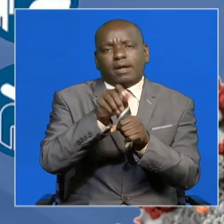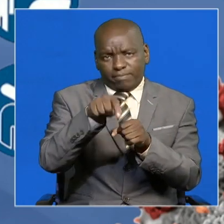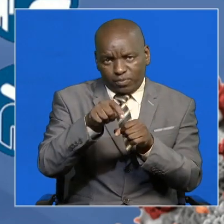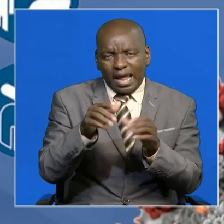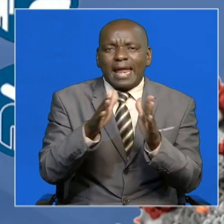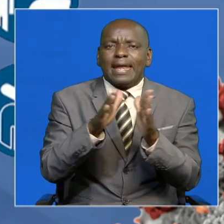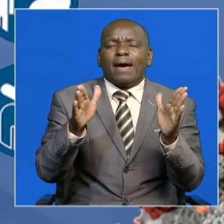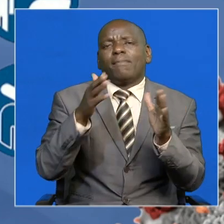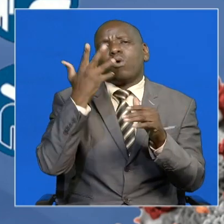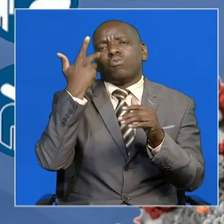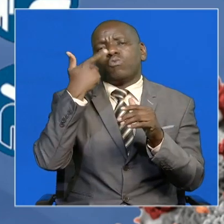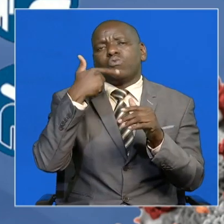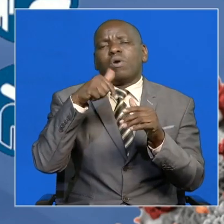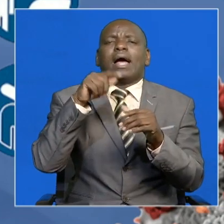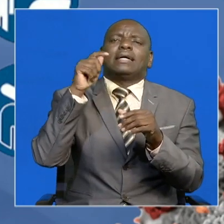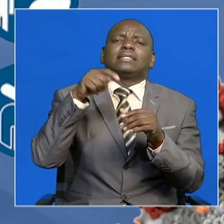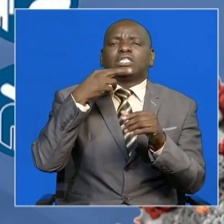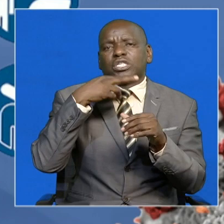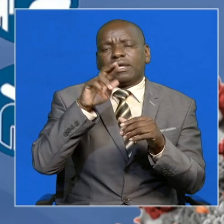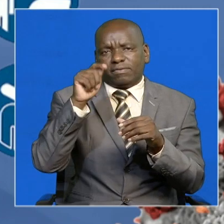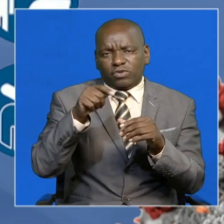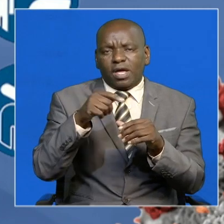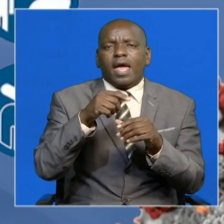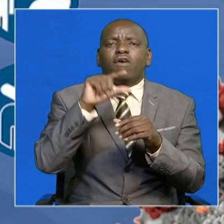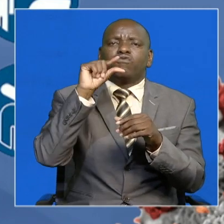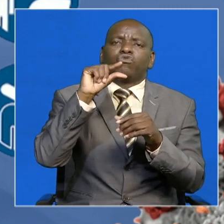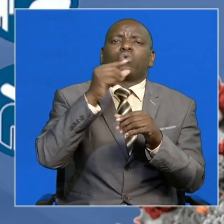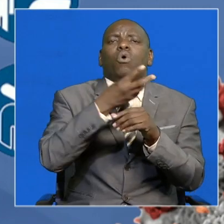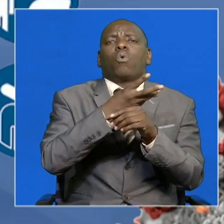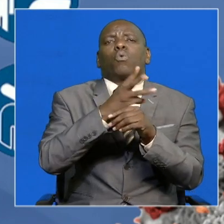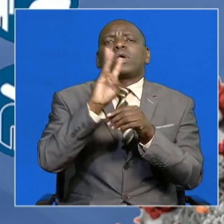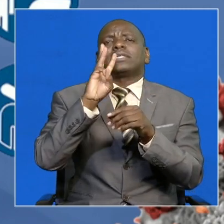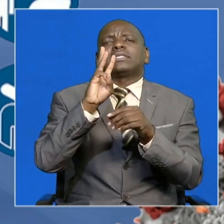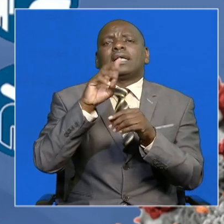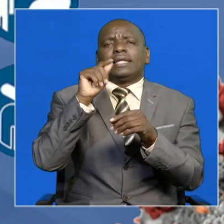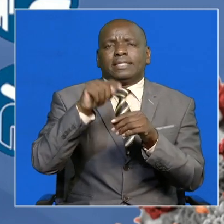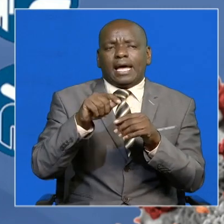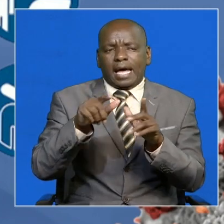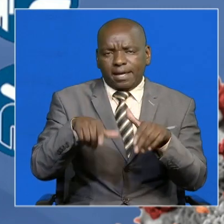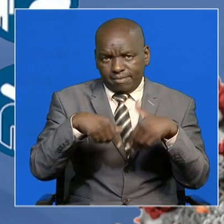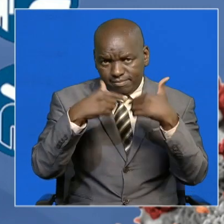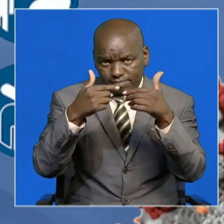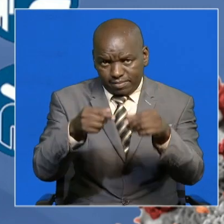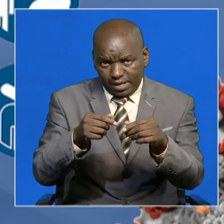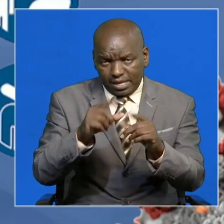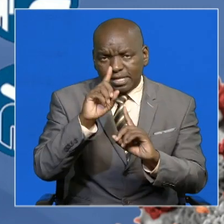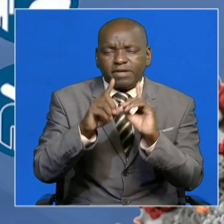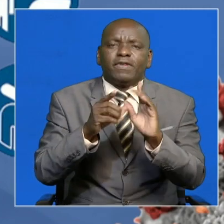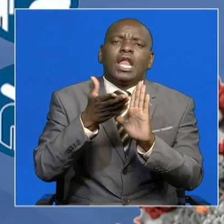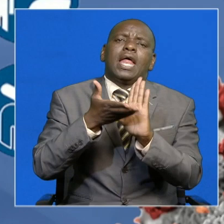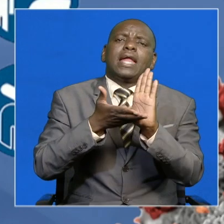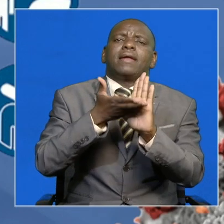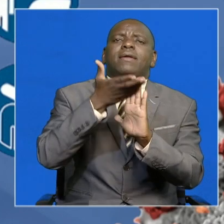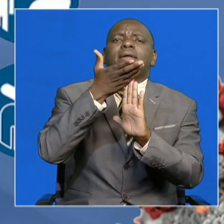The large number of cases recorded during the past few weeks is associated with the surge